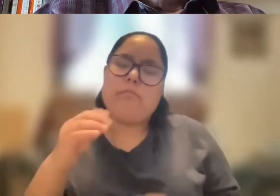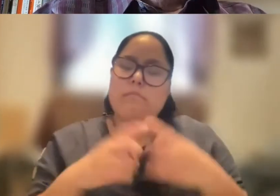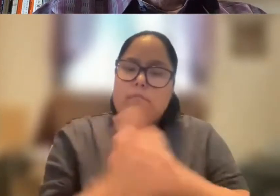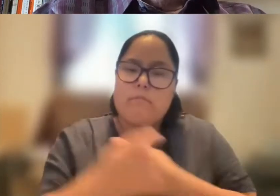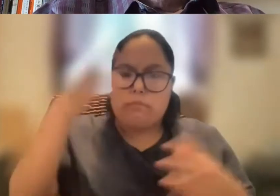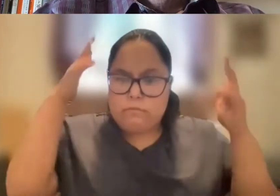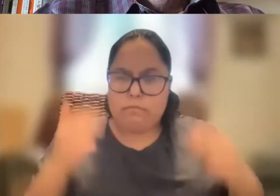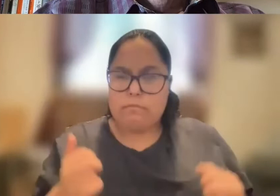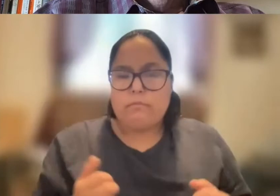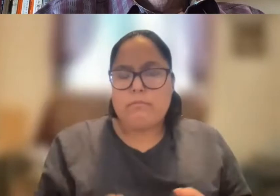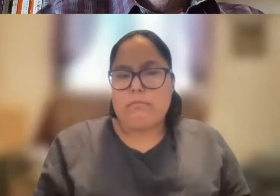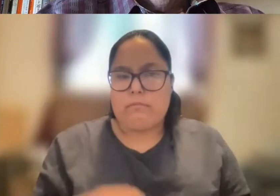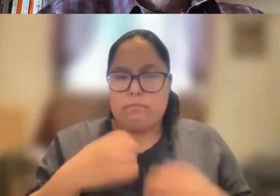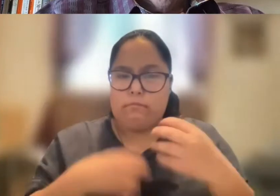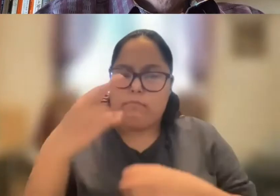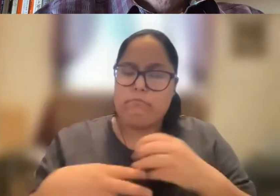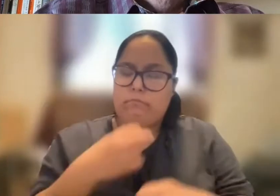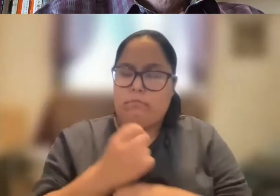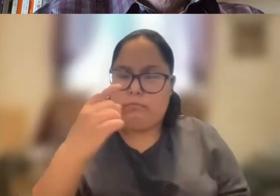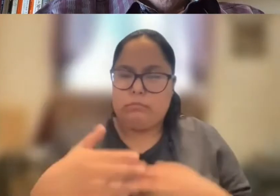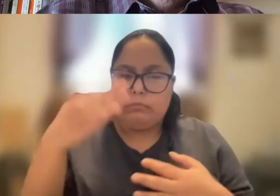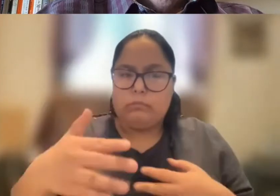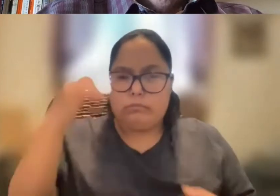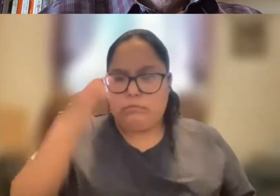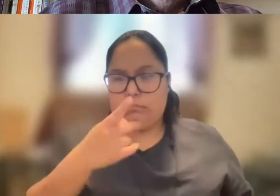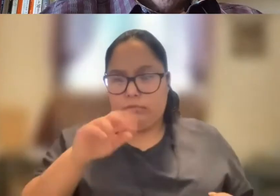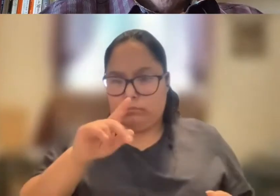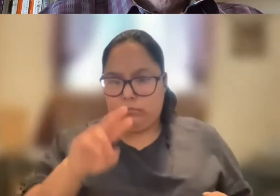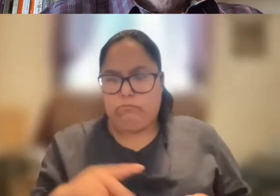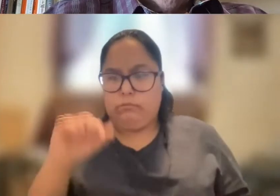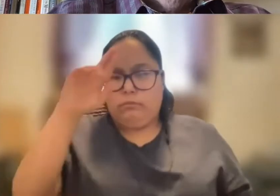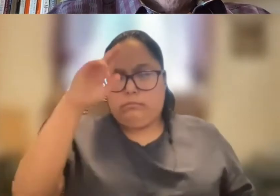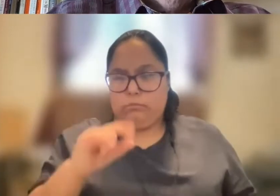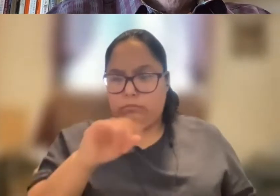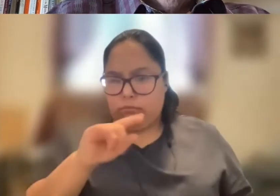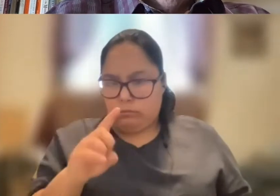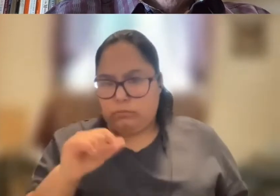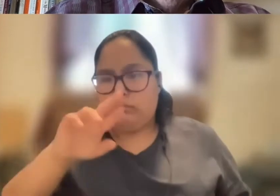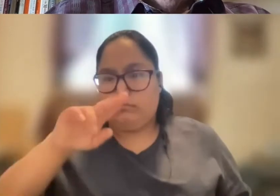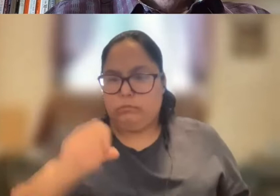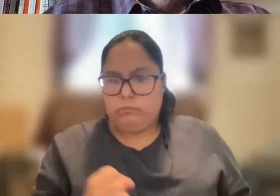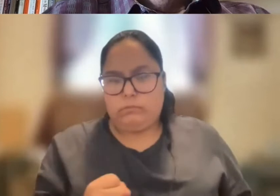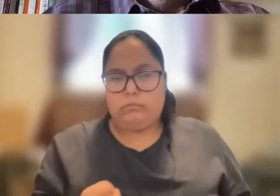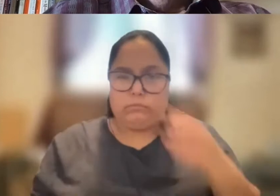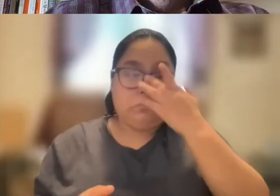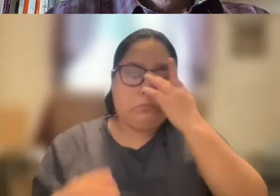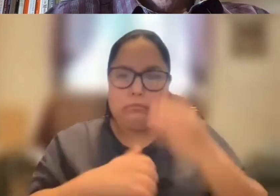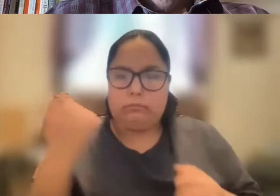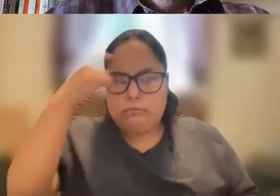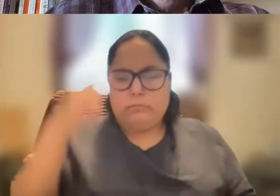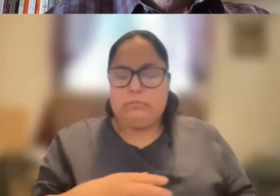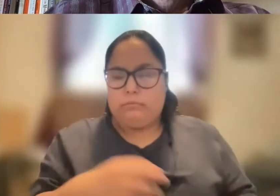I'm hoping that in the near future, they get rid of gender on our identification cards, and allow us also